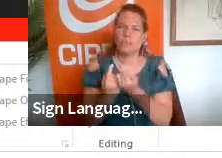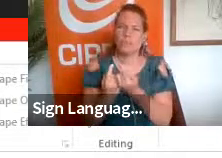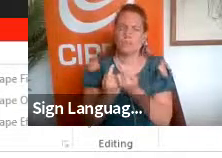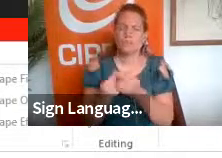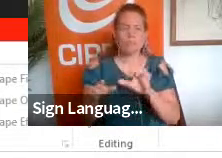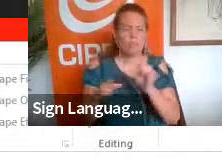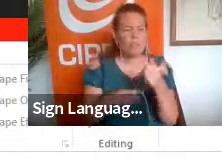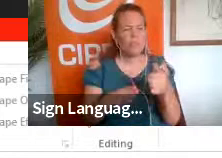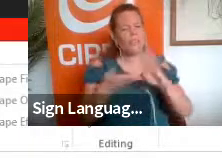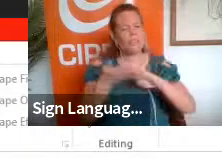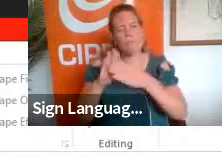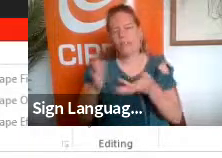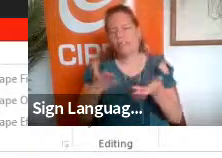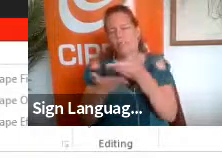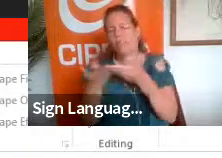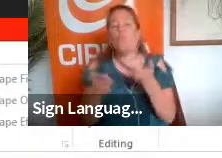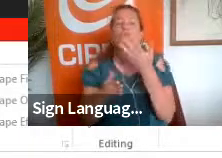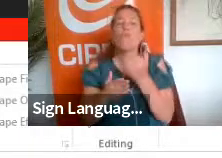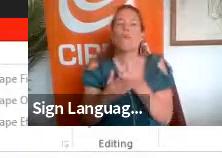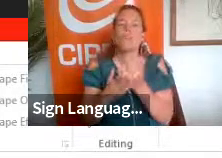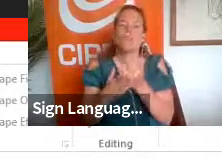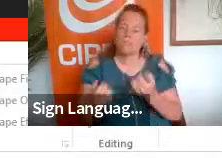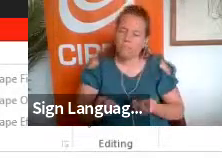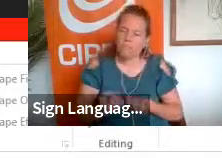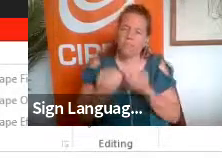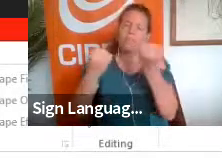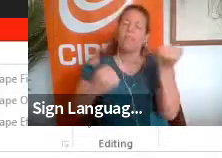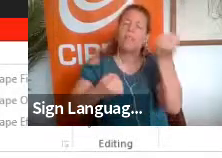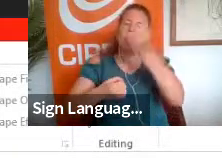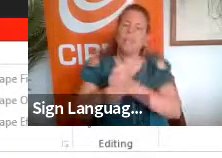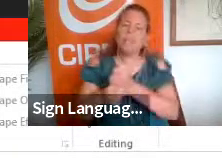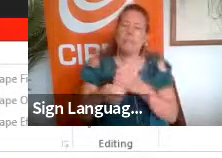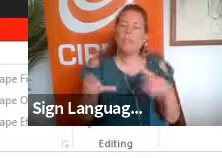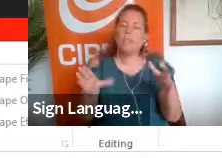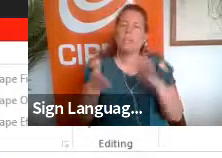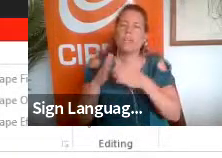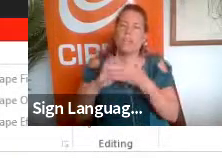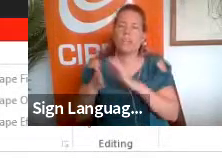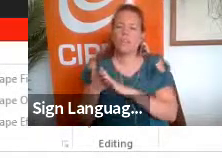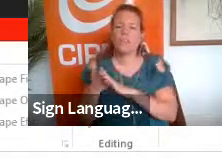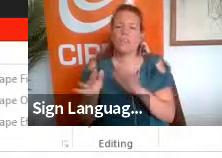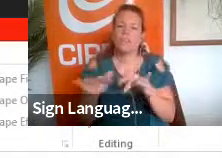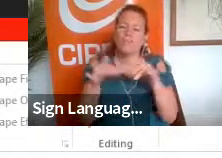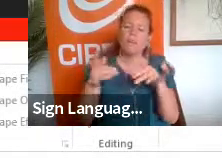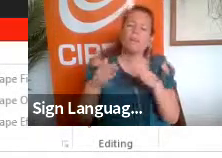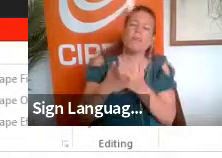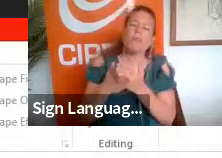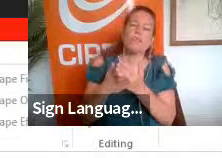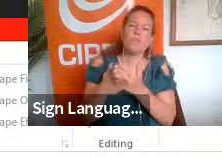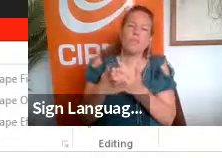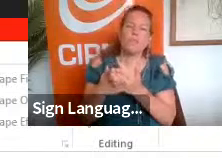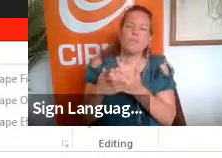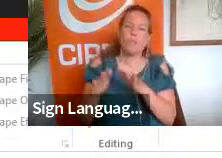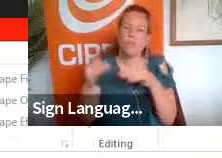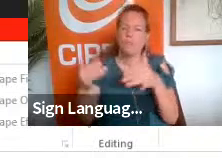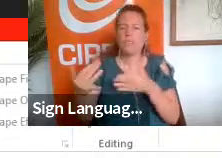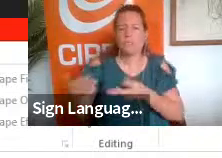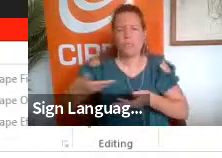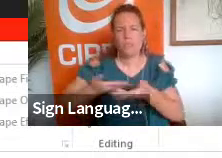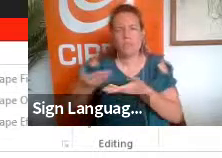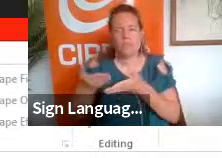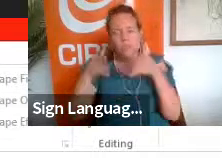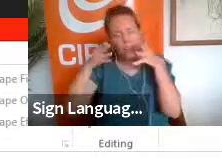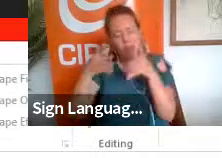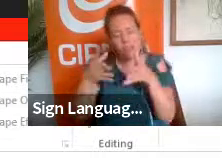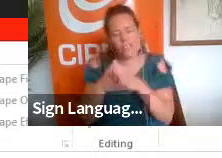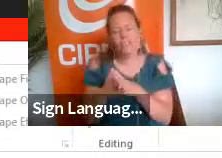design a platform that would enable stakeholders and the public to report, document, track, and of course address digital rights violations